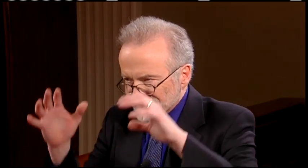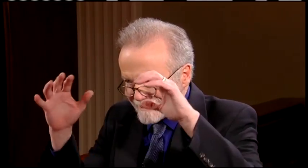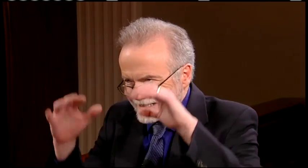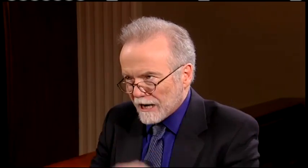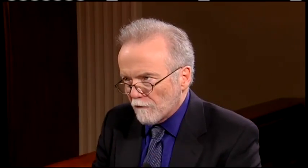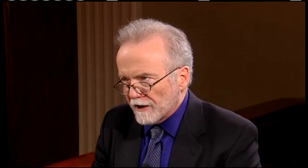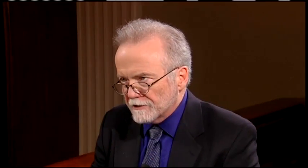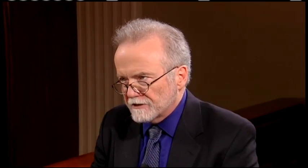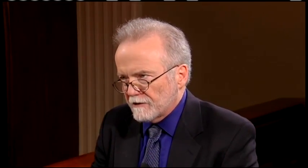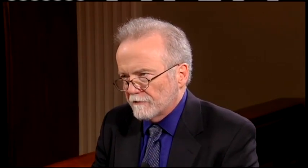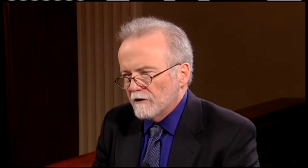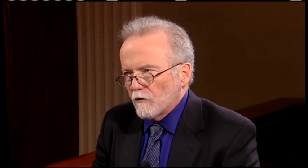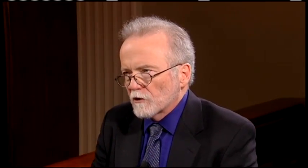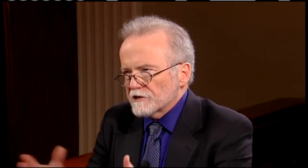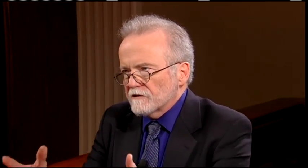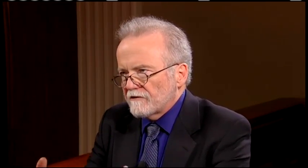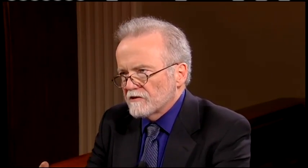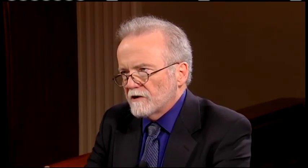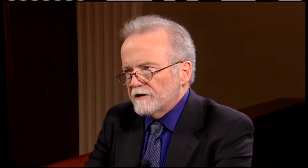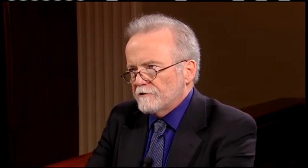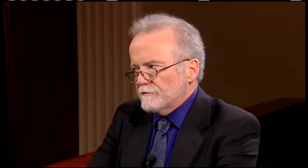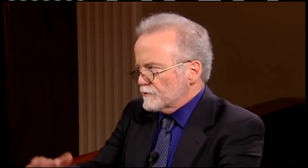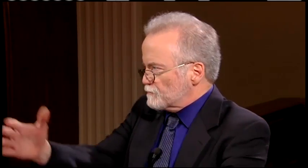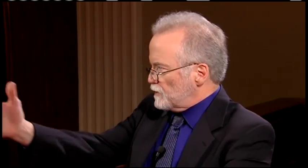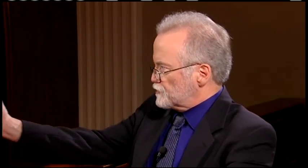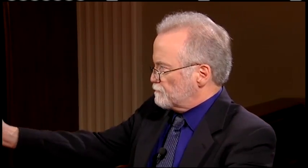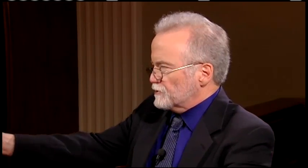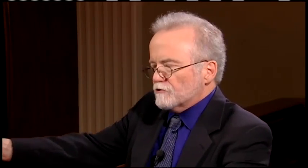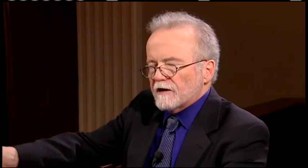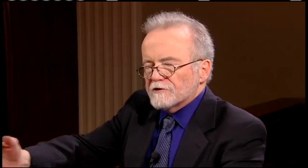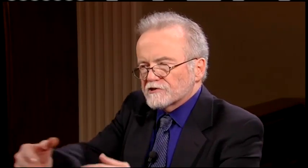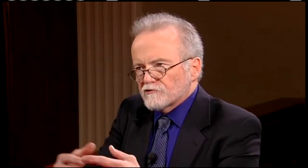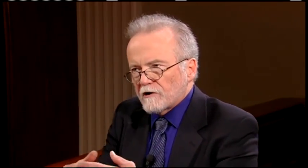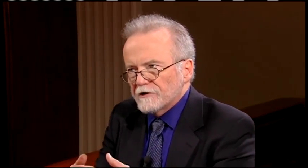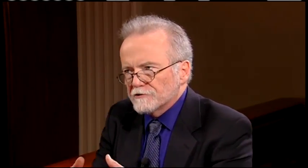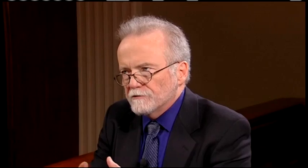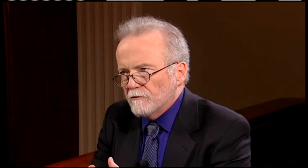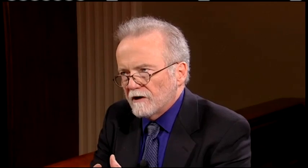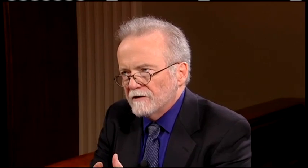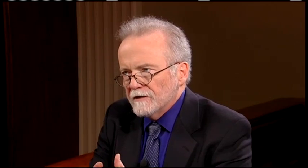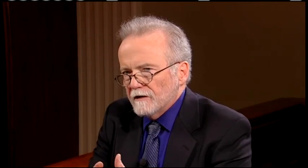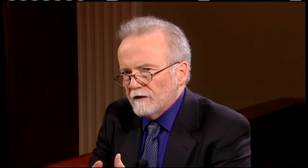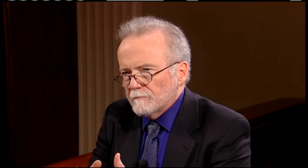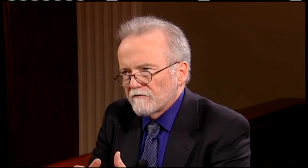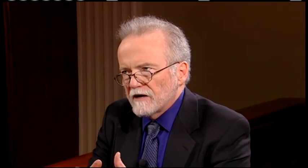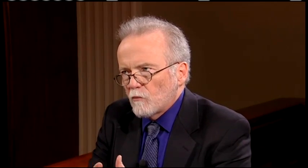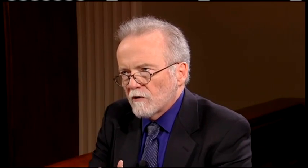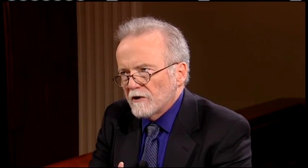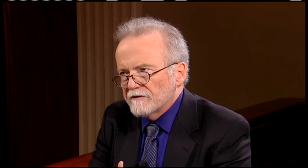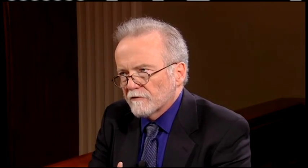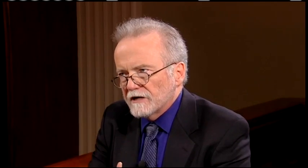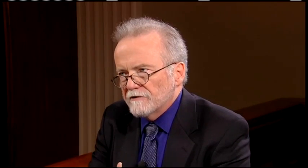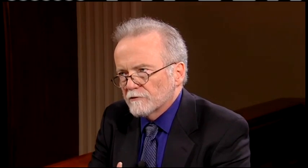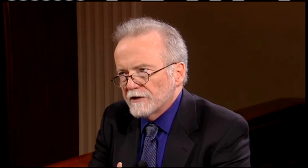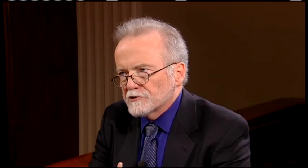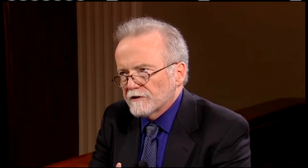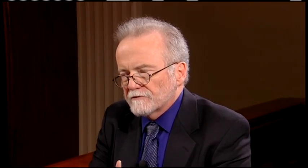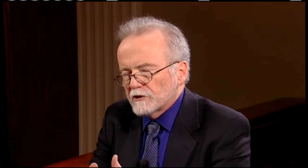kind of take down the head count. Where's he going to find the money to do this? Much less try to provide more money